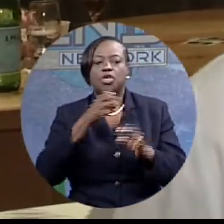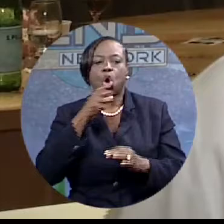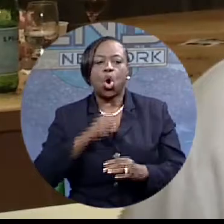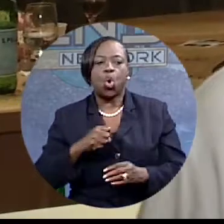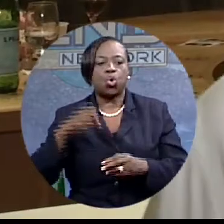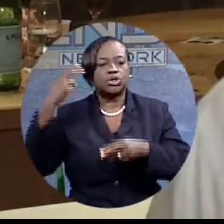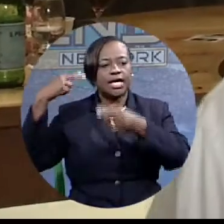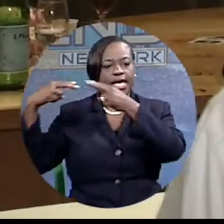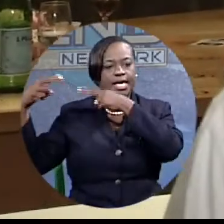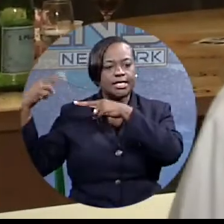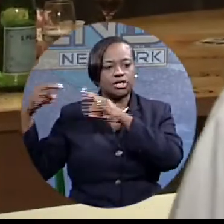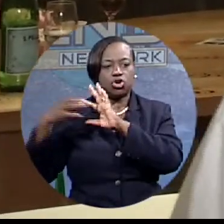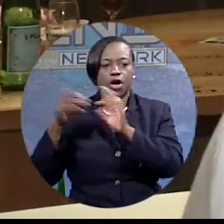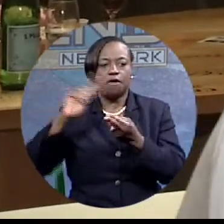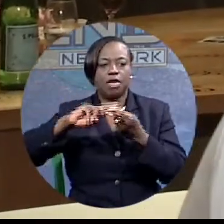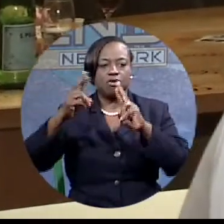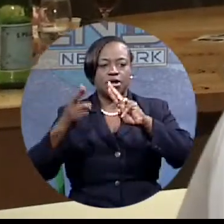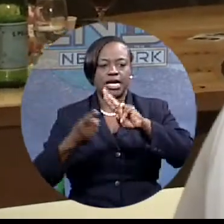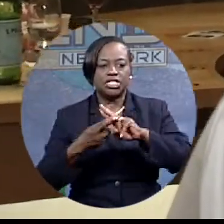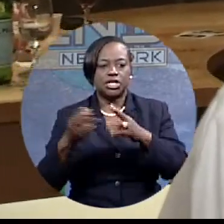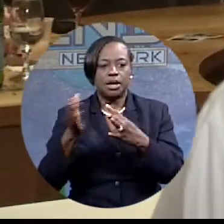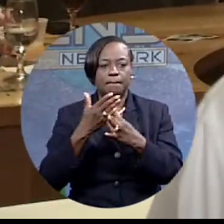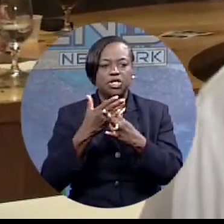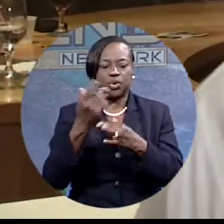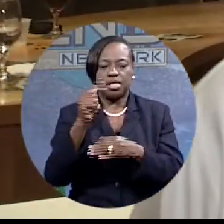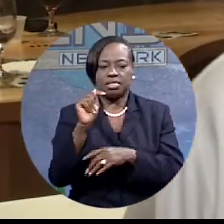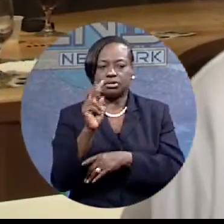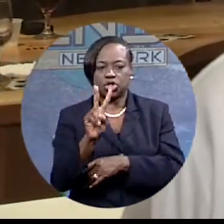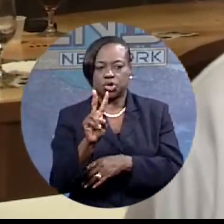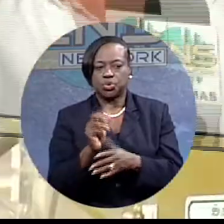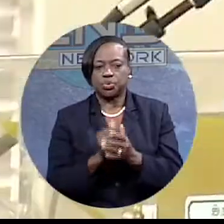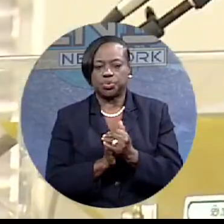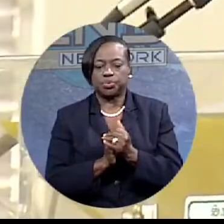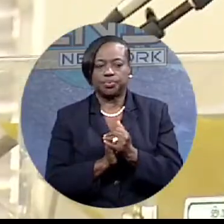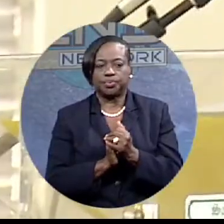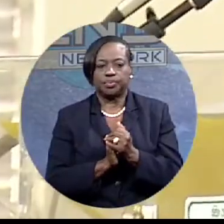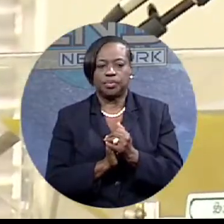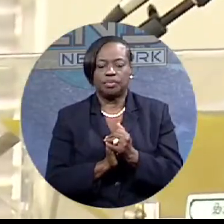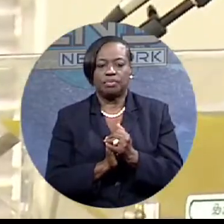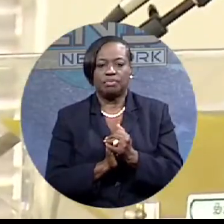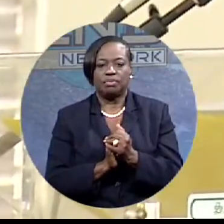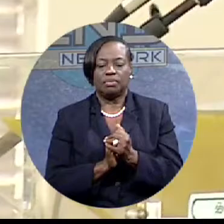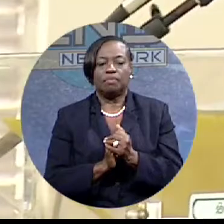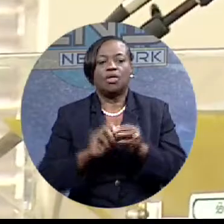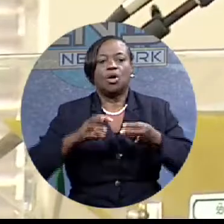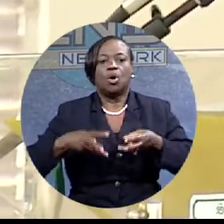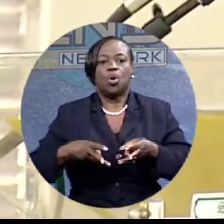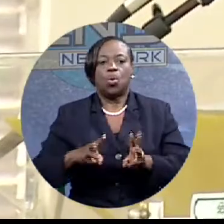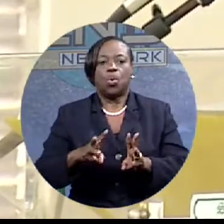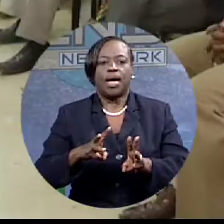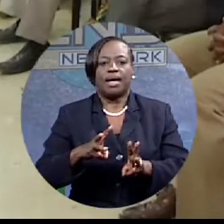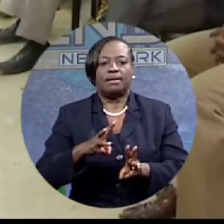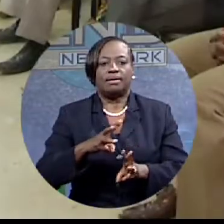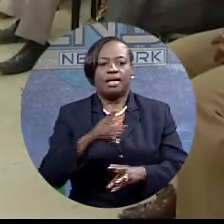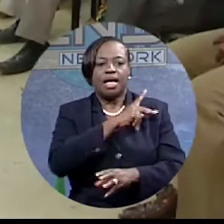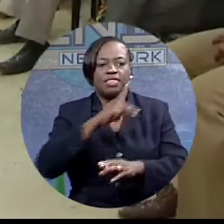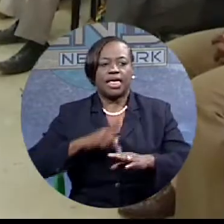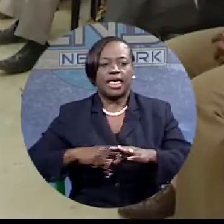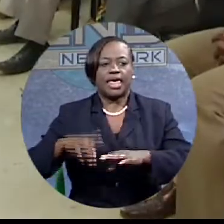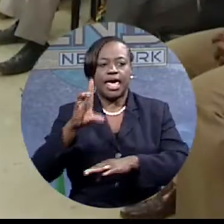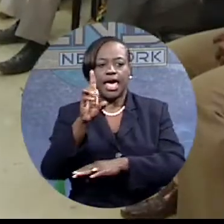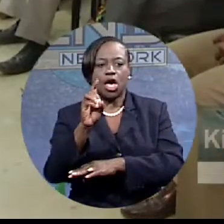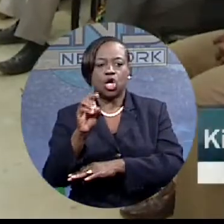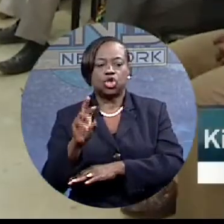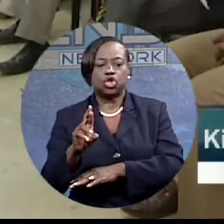history, basically, of the relationship between the two. While the Kingdor National Parkinson